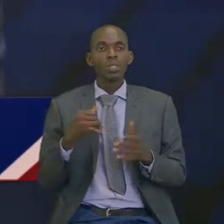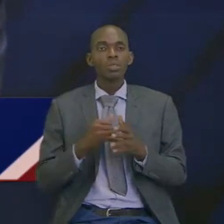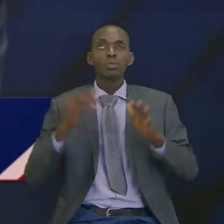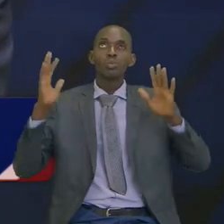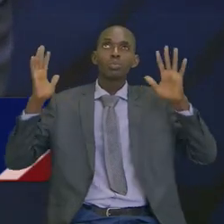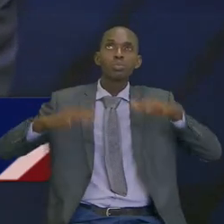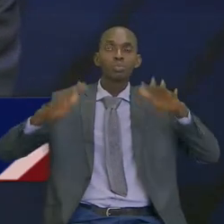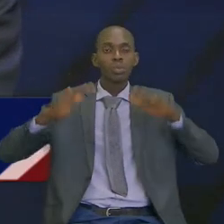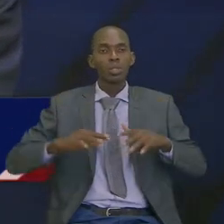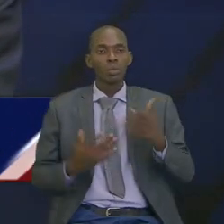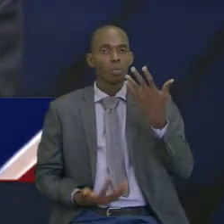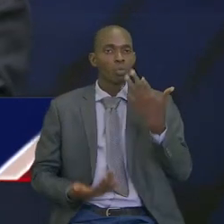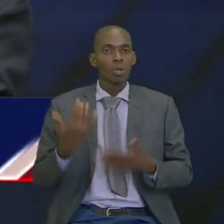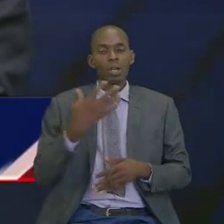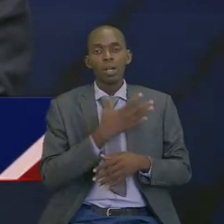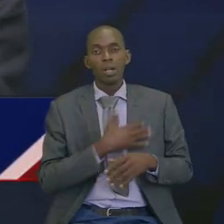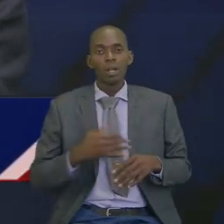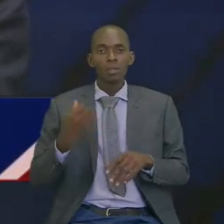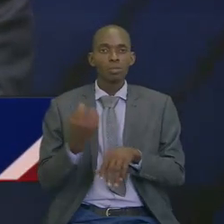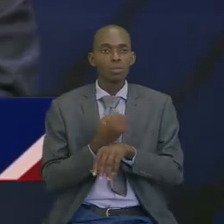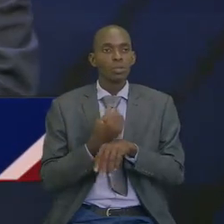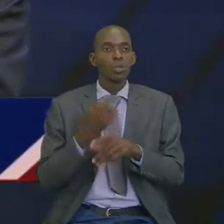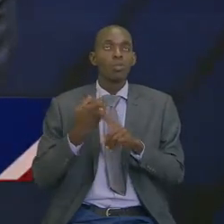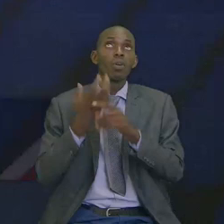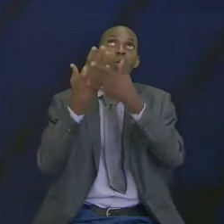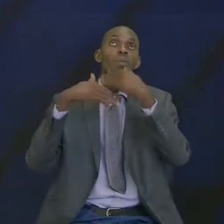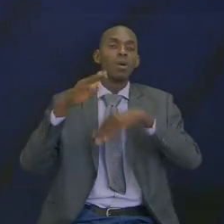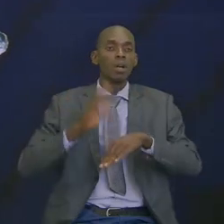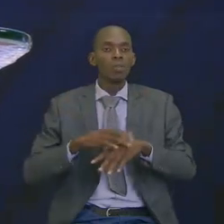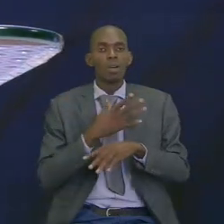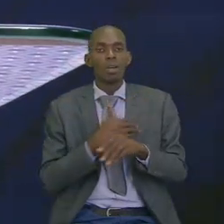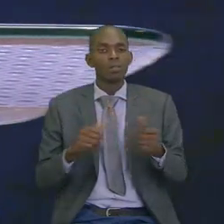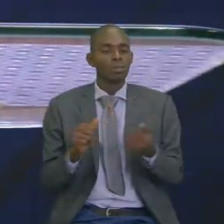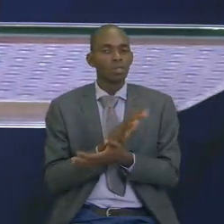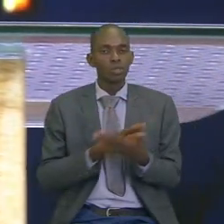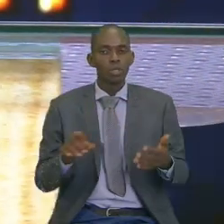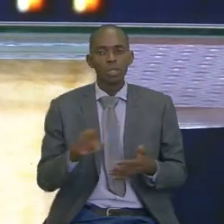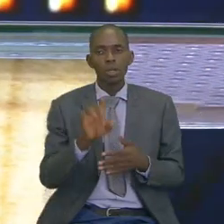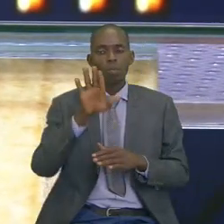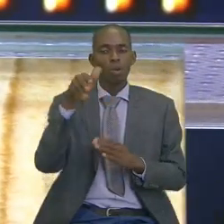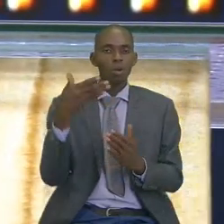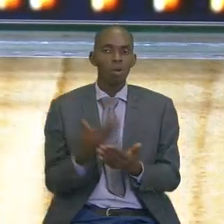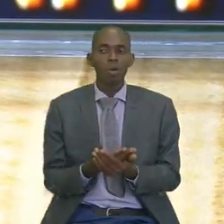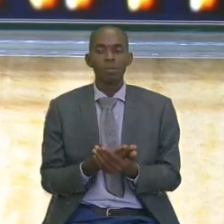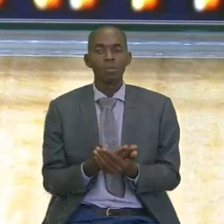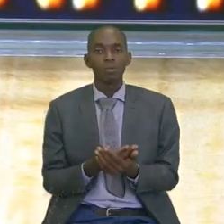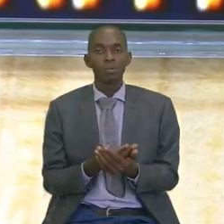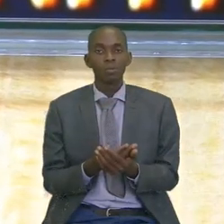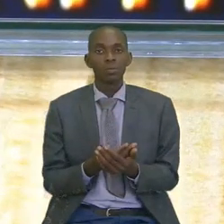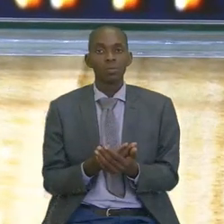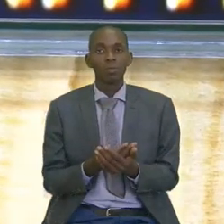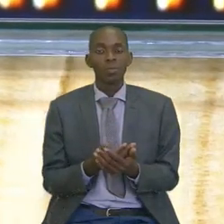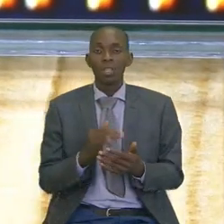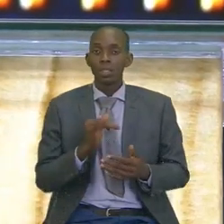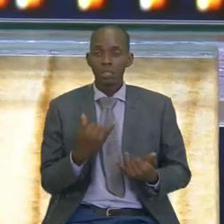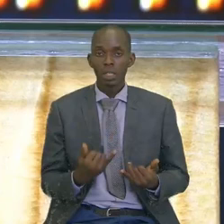fire and brimstone from heaven and destroyed them all. Now he